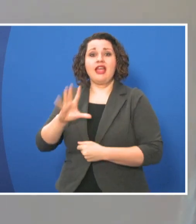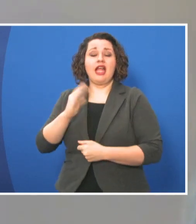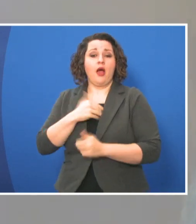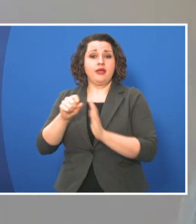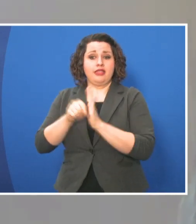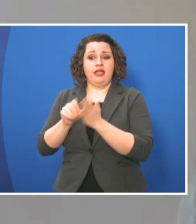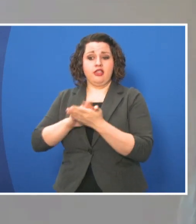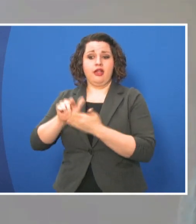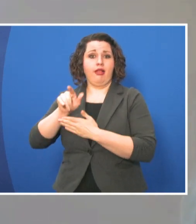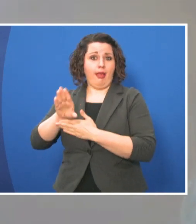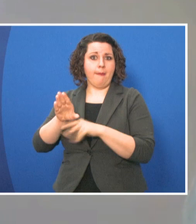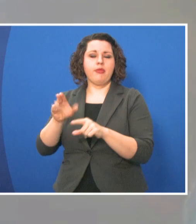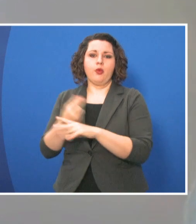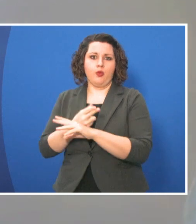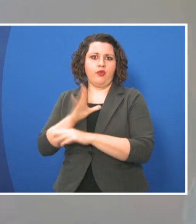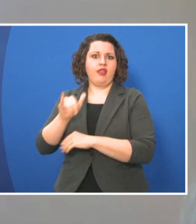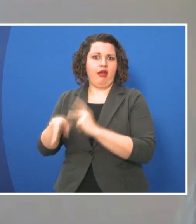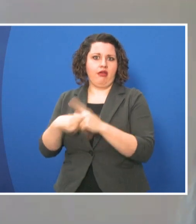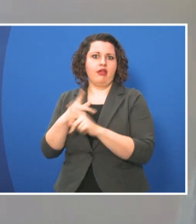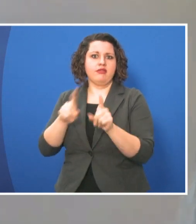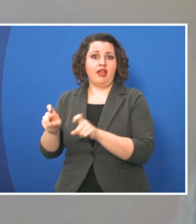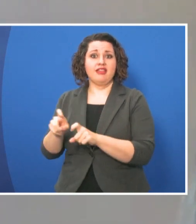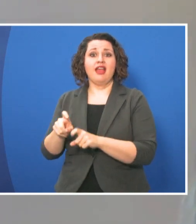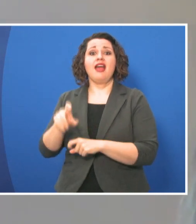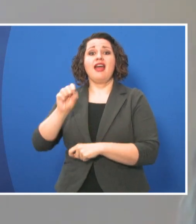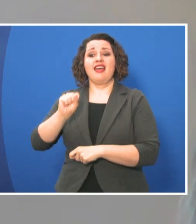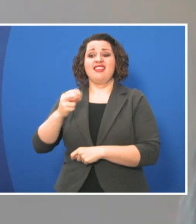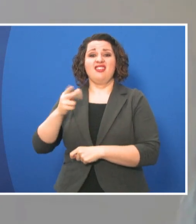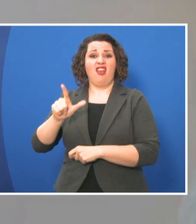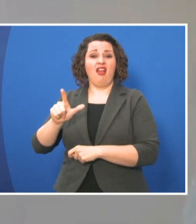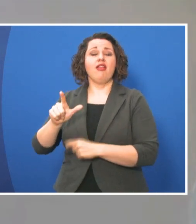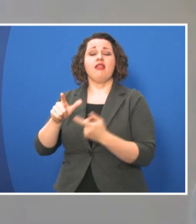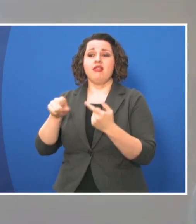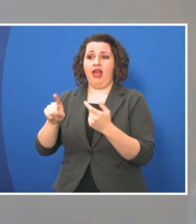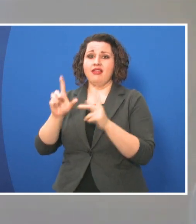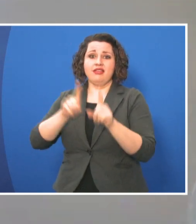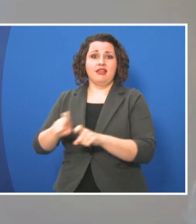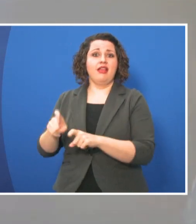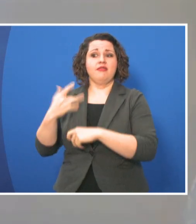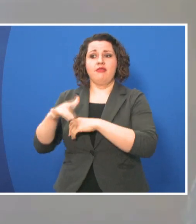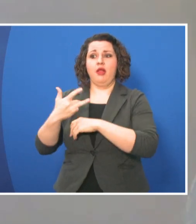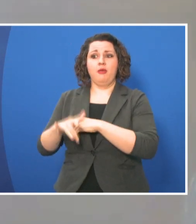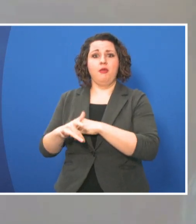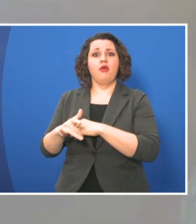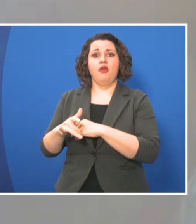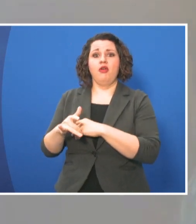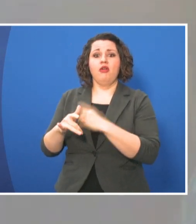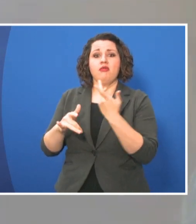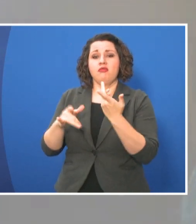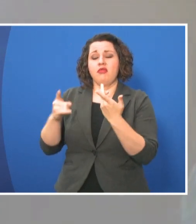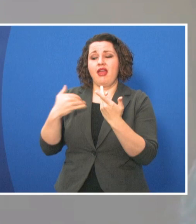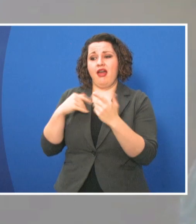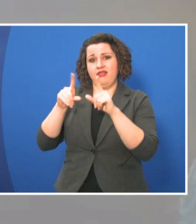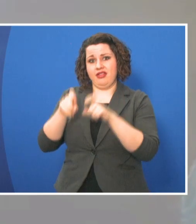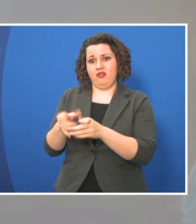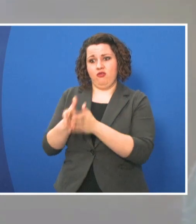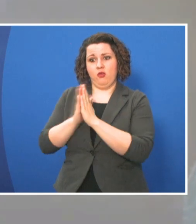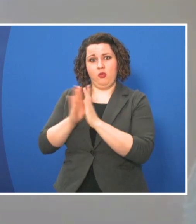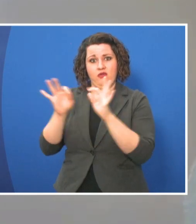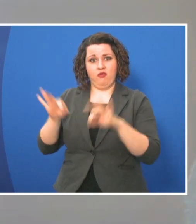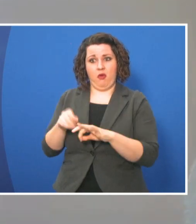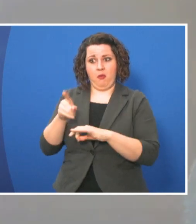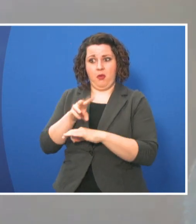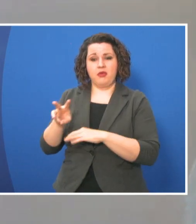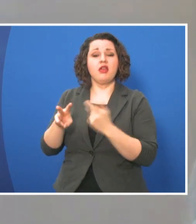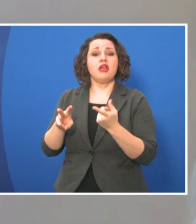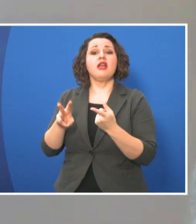tests. In fact, SHL has now made this test available through a test request form on their webpage, where